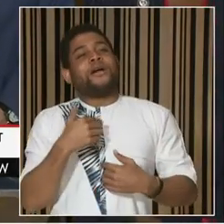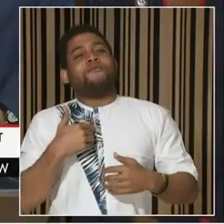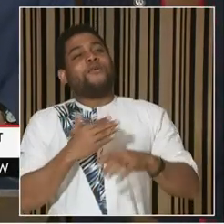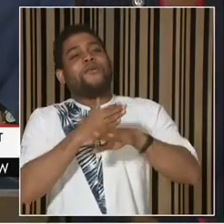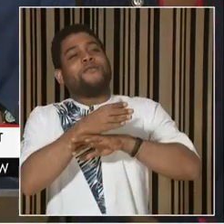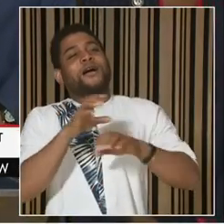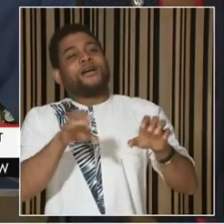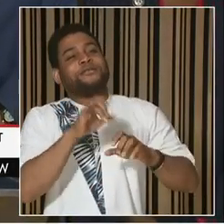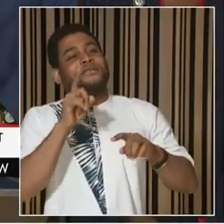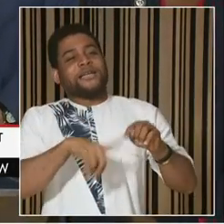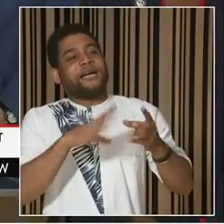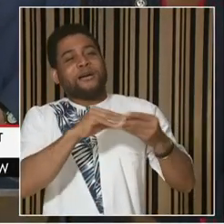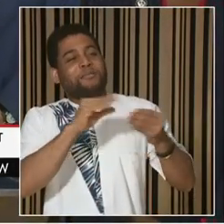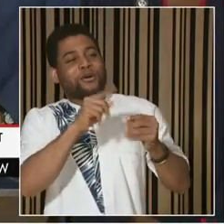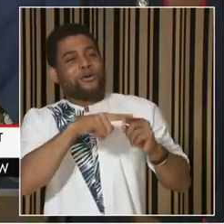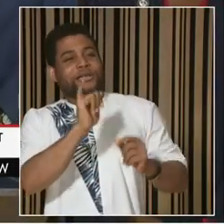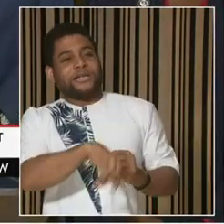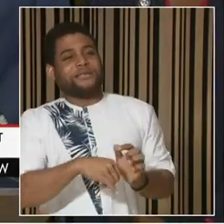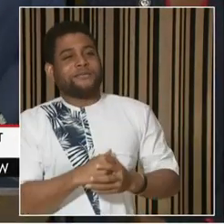now.